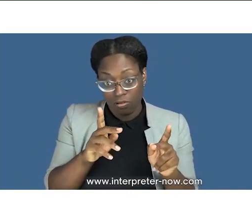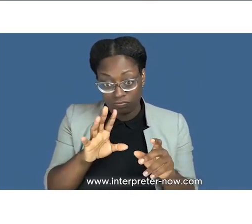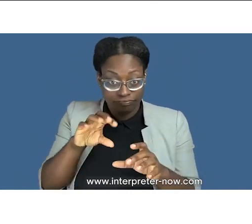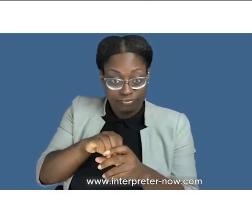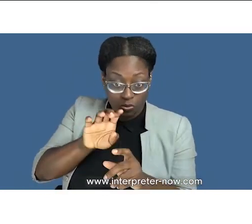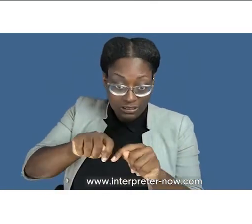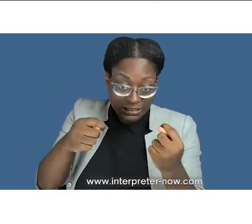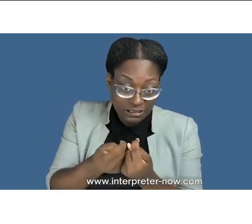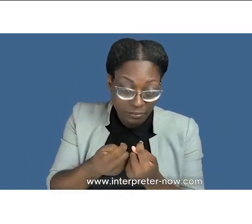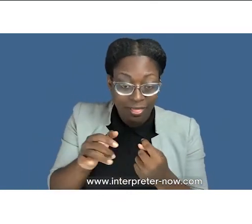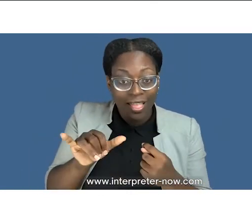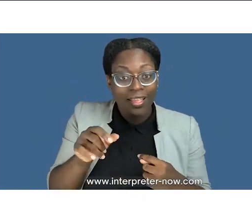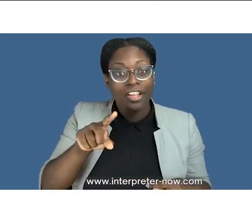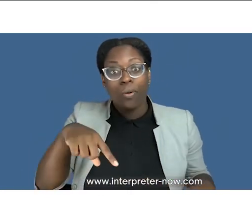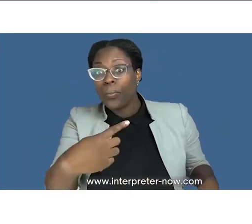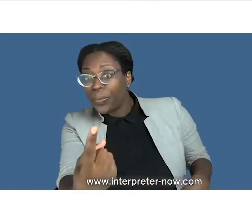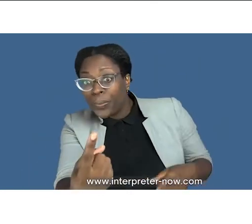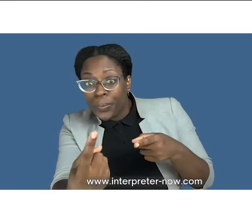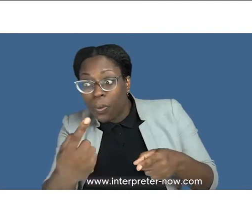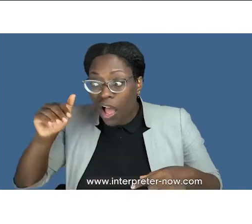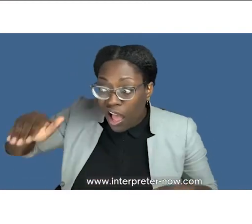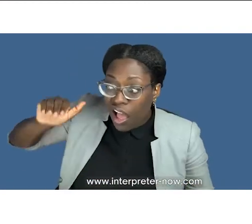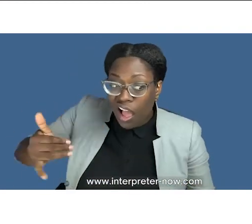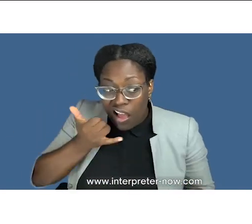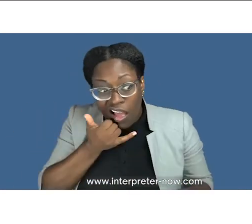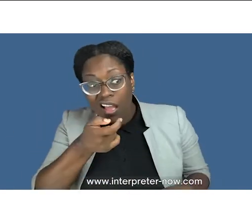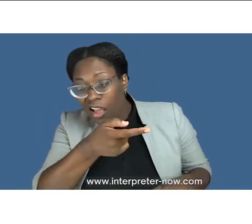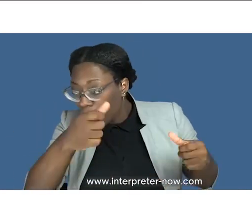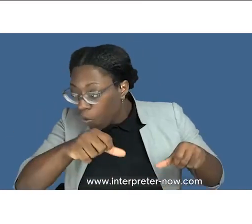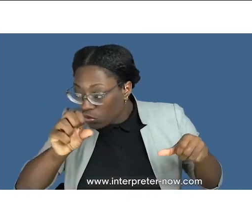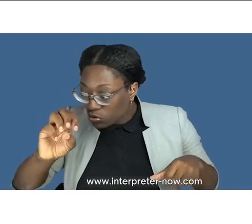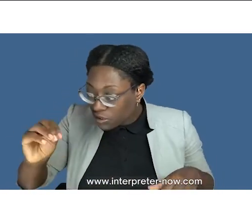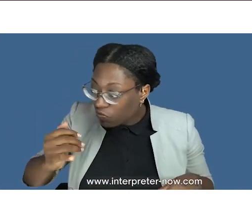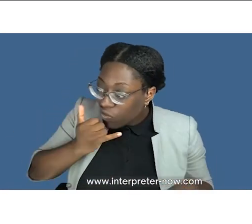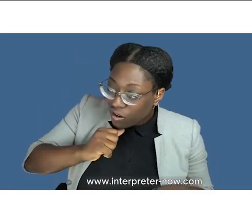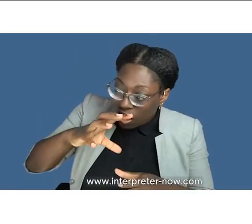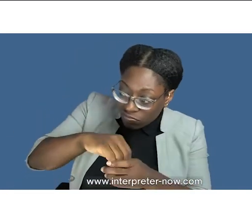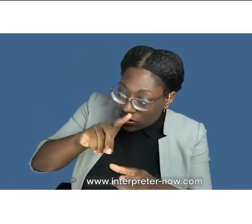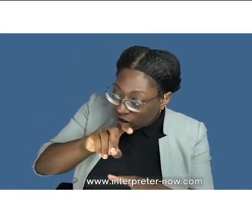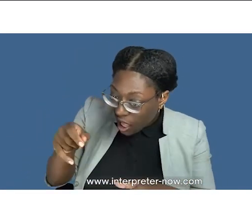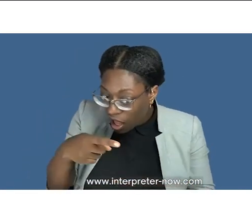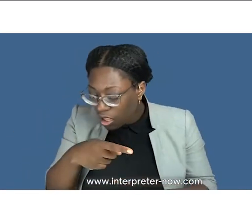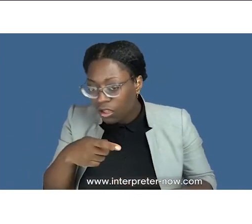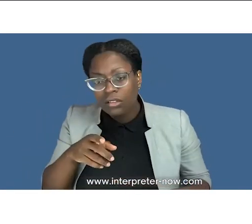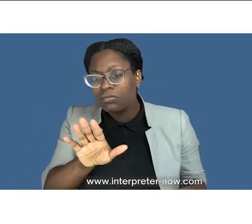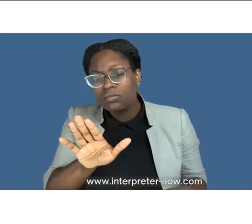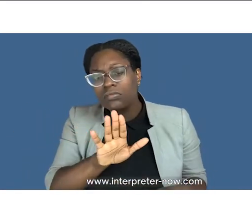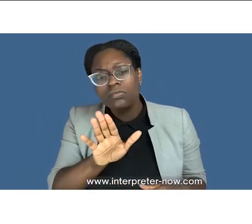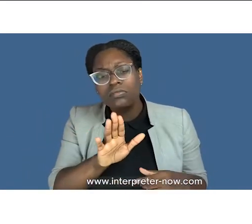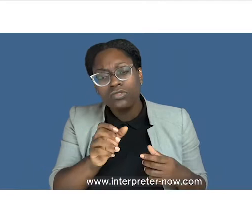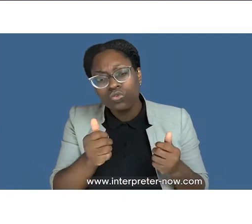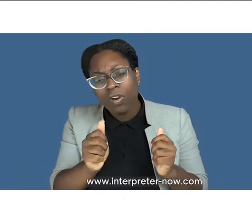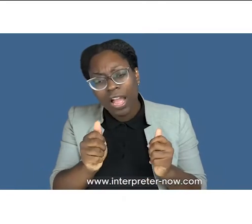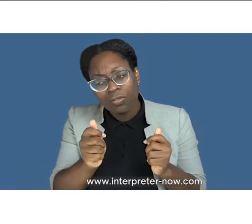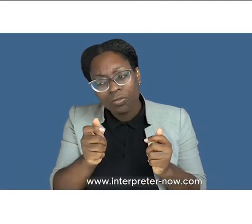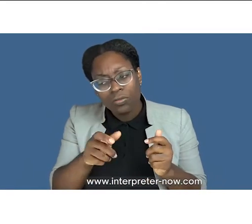more than one person, expand your team that is working on this, and as much as you can. The more that you